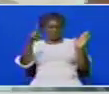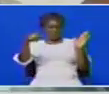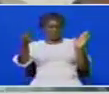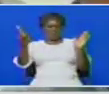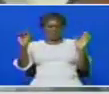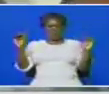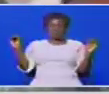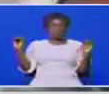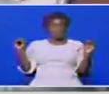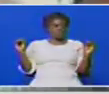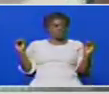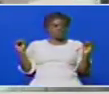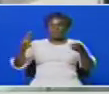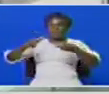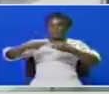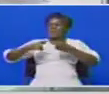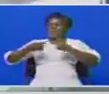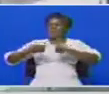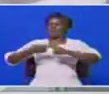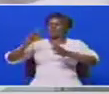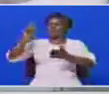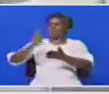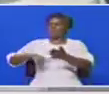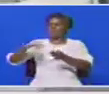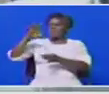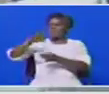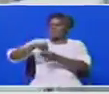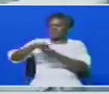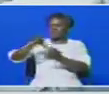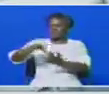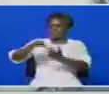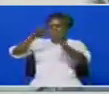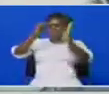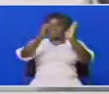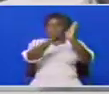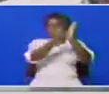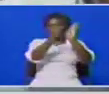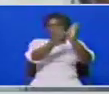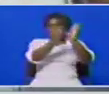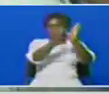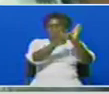right, in relation to the elections, particularly in Machakos County.